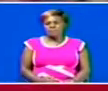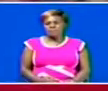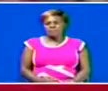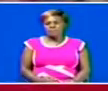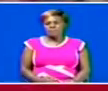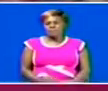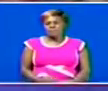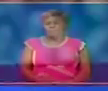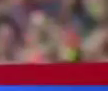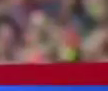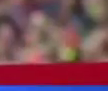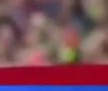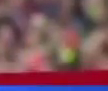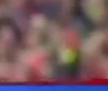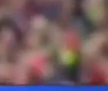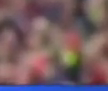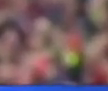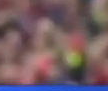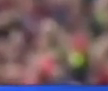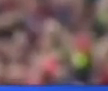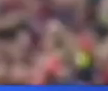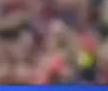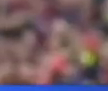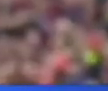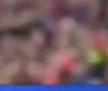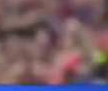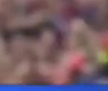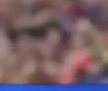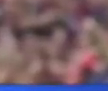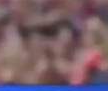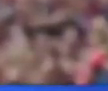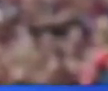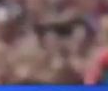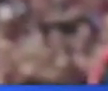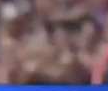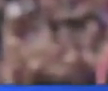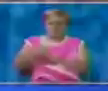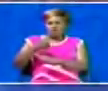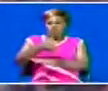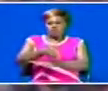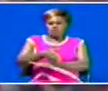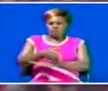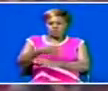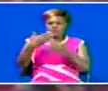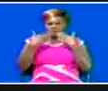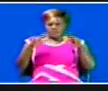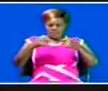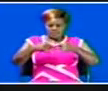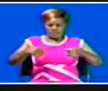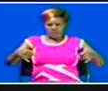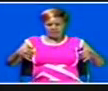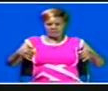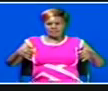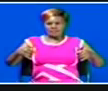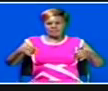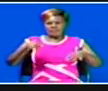He's just less than 10 seconds off the world record. Crossing the finishing line is the happiest